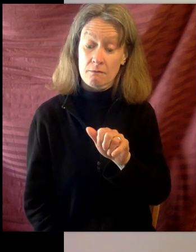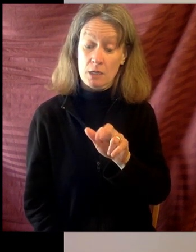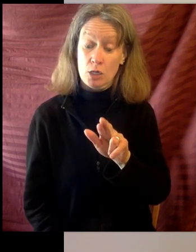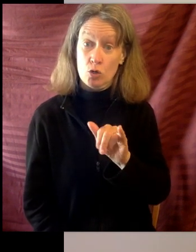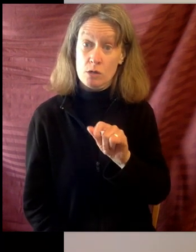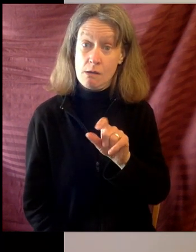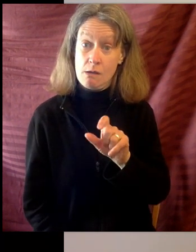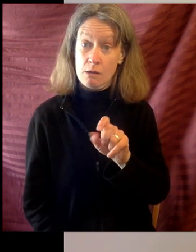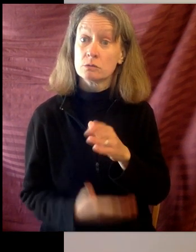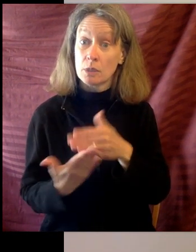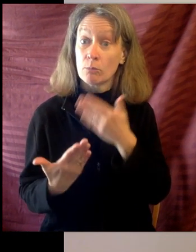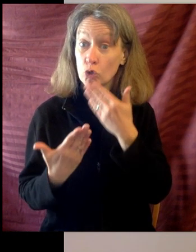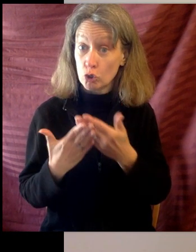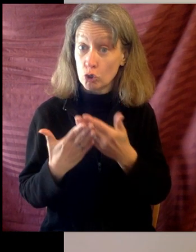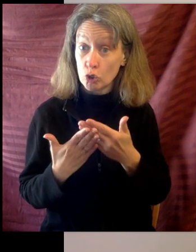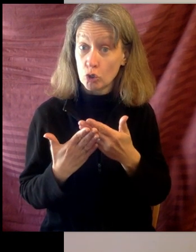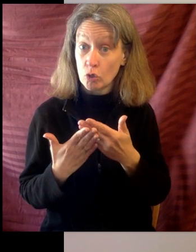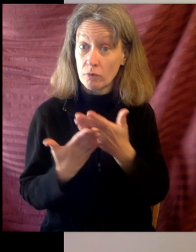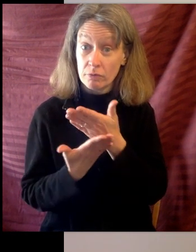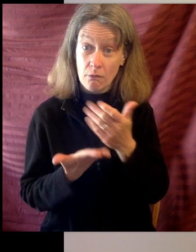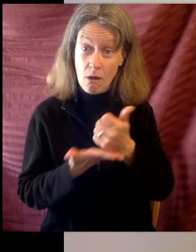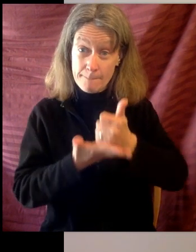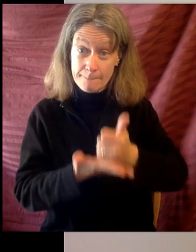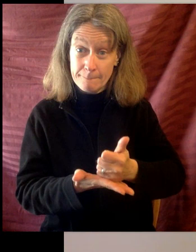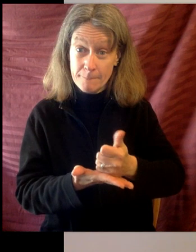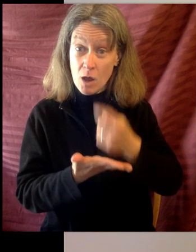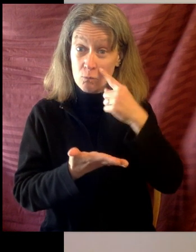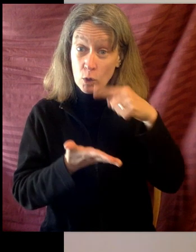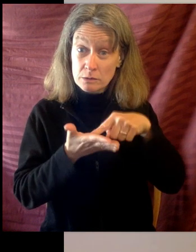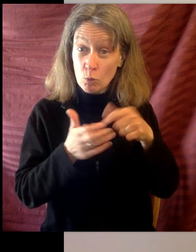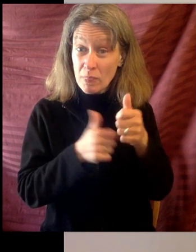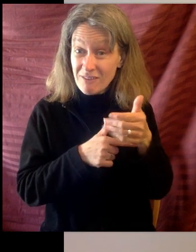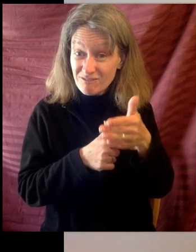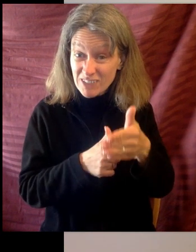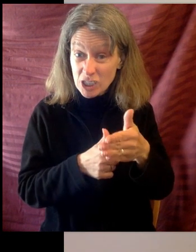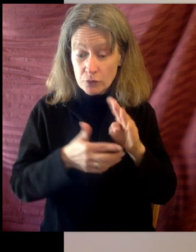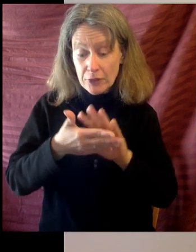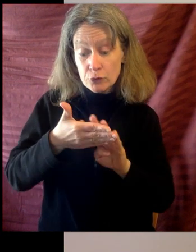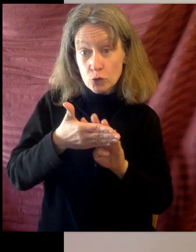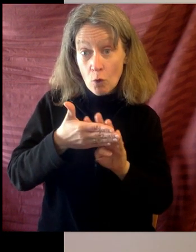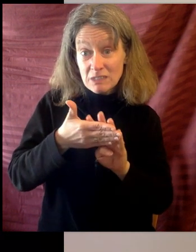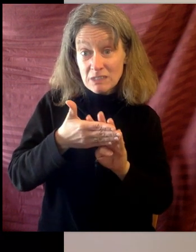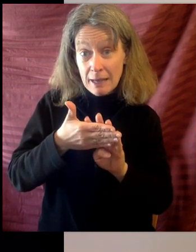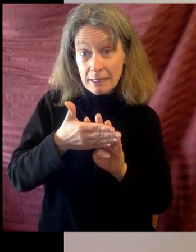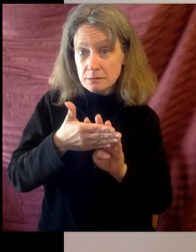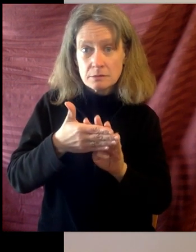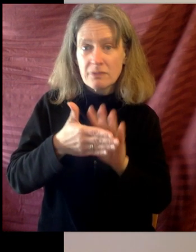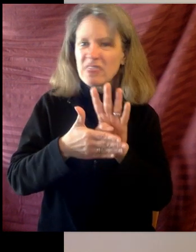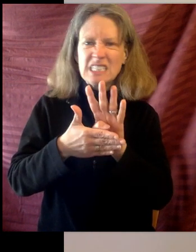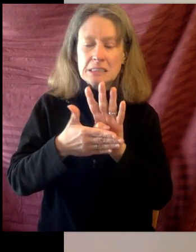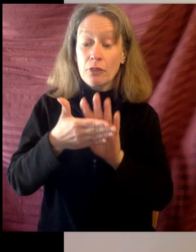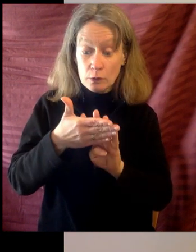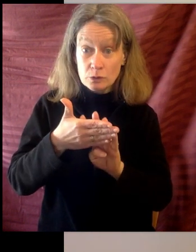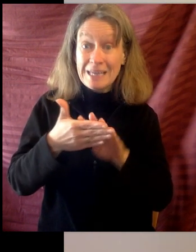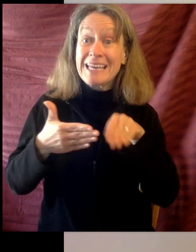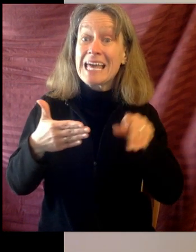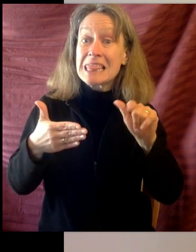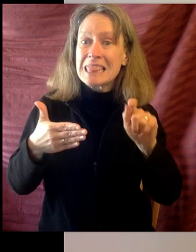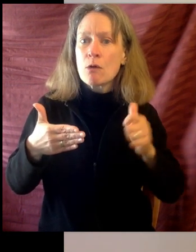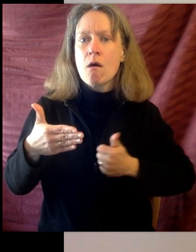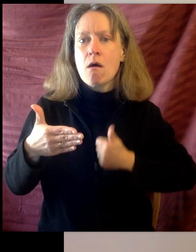stuff that really helps you, like the no spines, will help you survive. If you survive, you have a